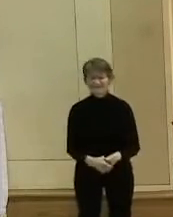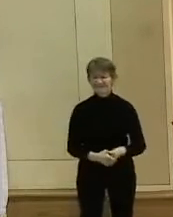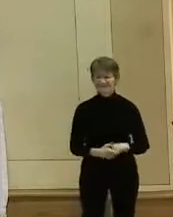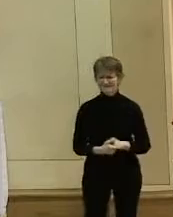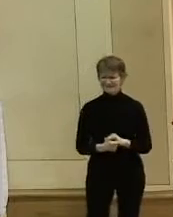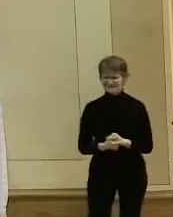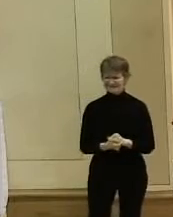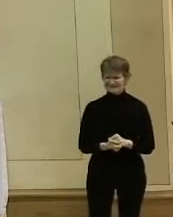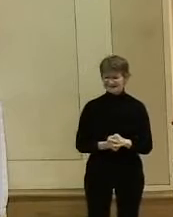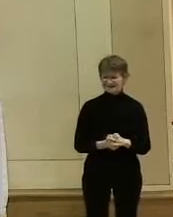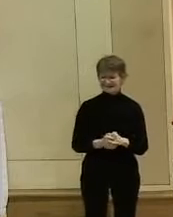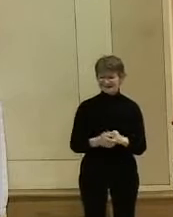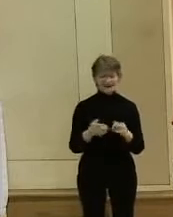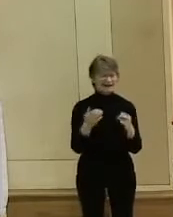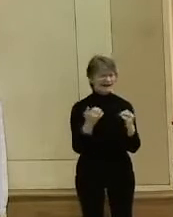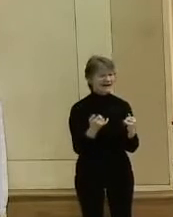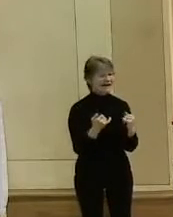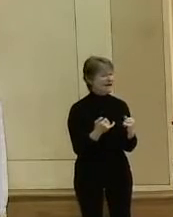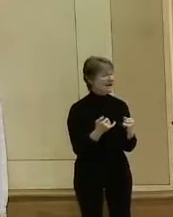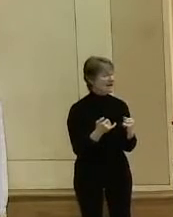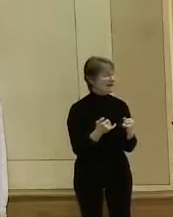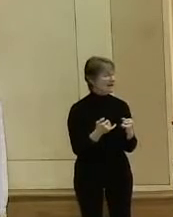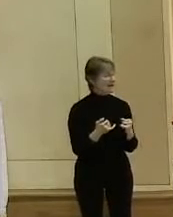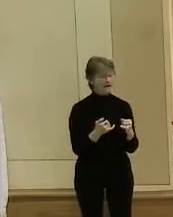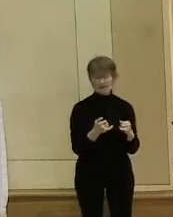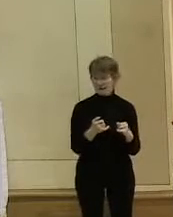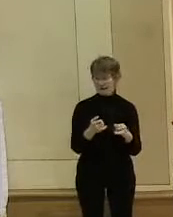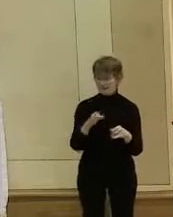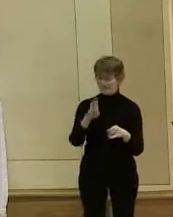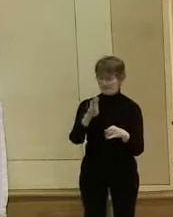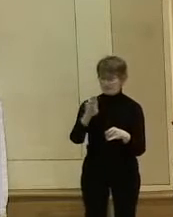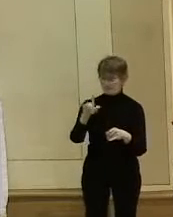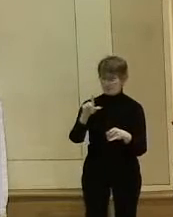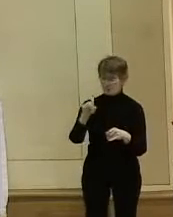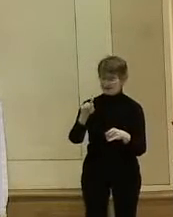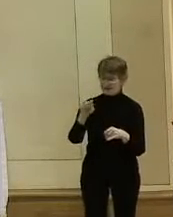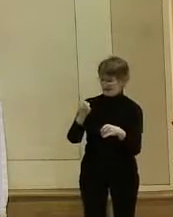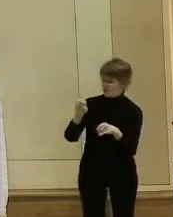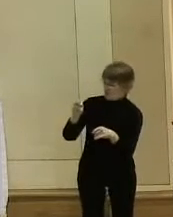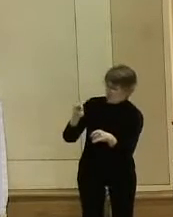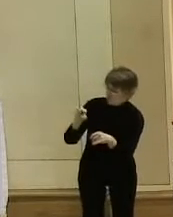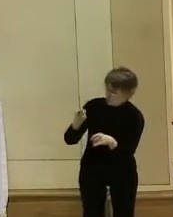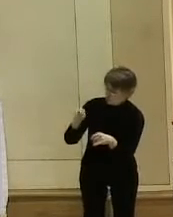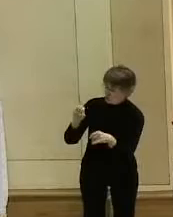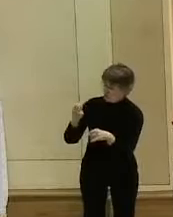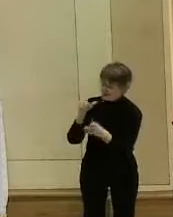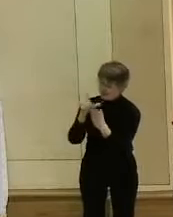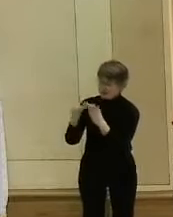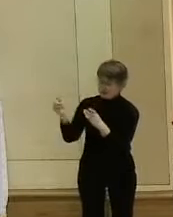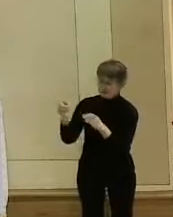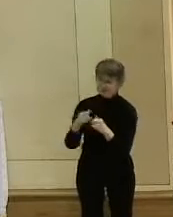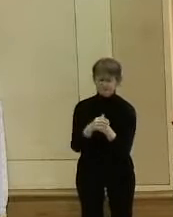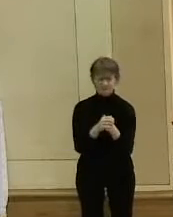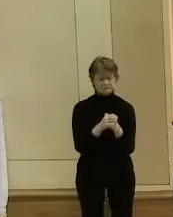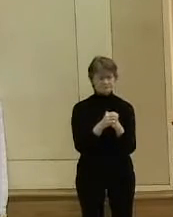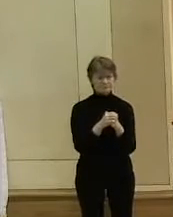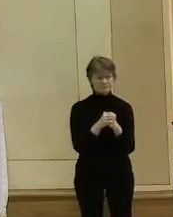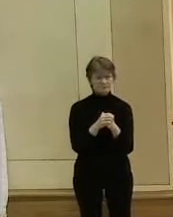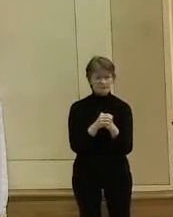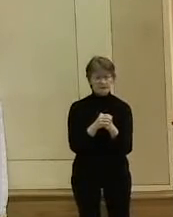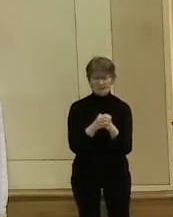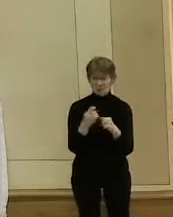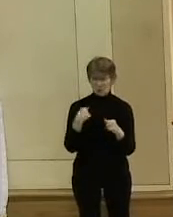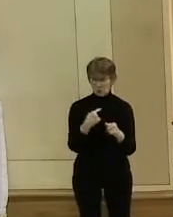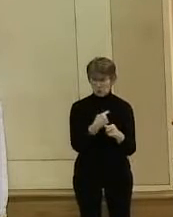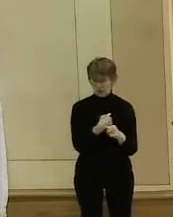out. In the bulletin today, it's what we call Celebration Sunday. It's the end of our capital campaign.